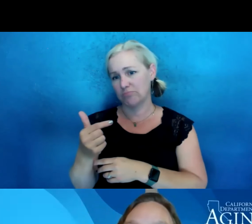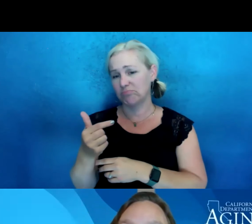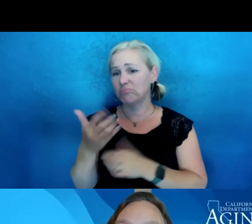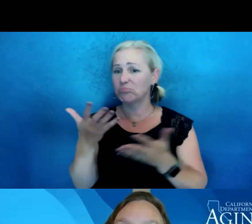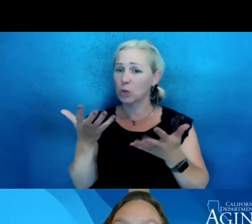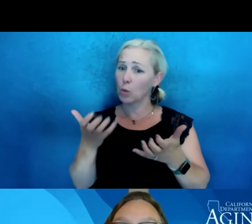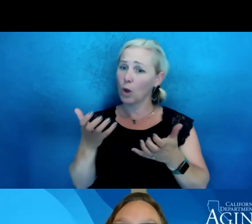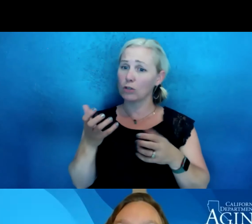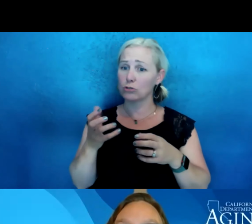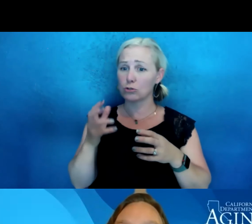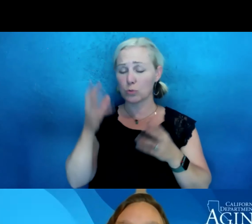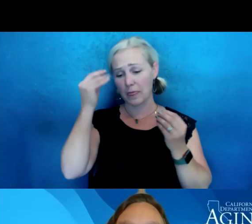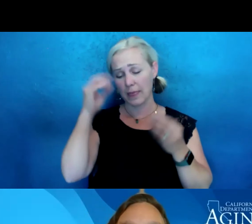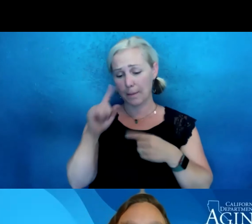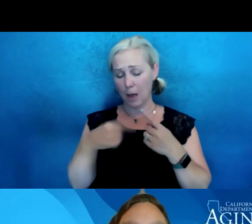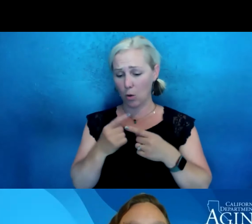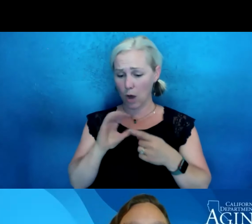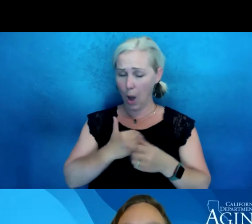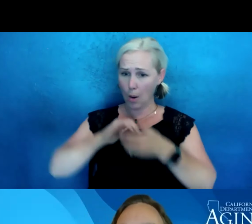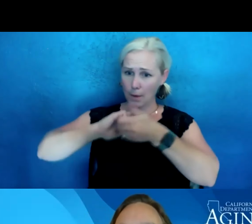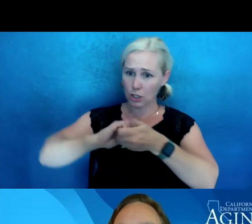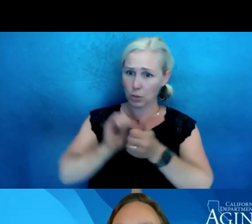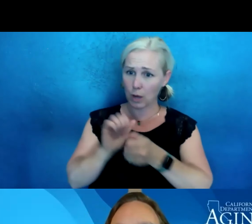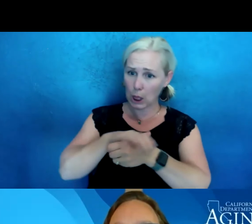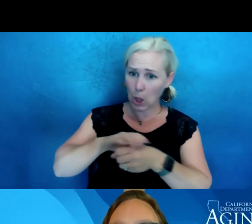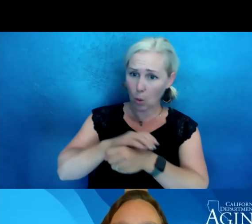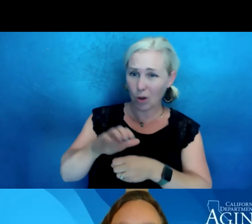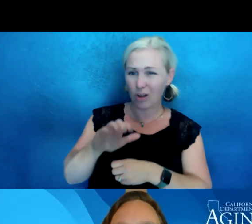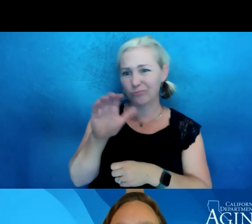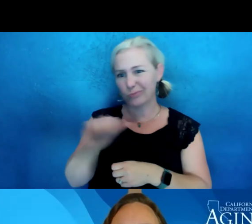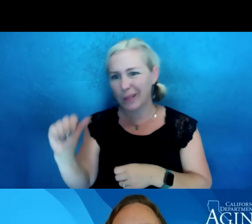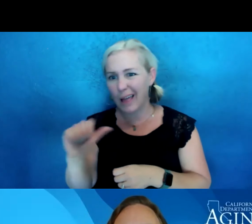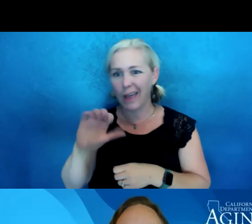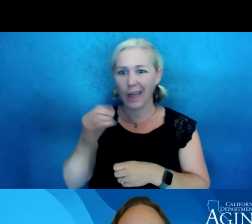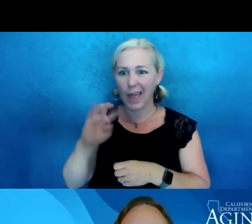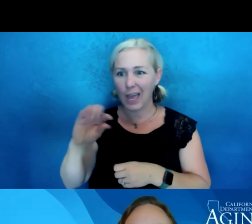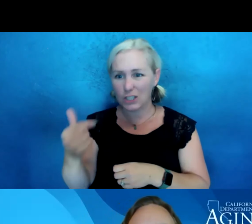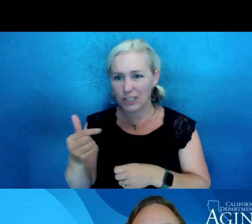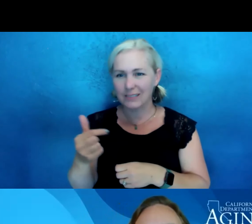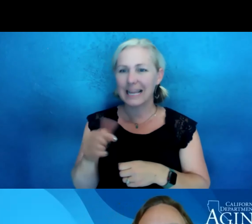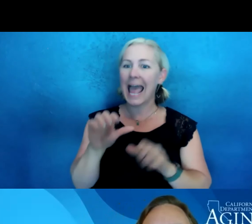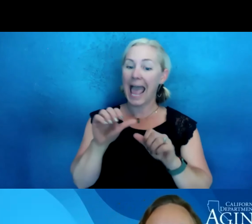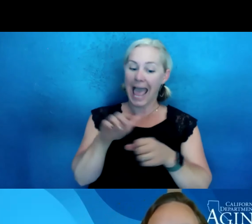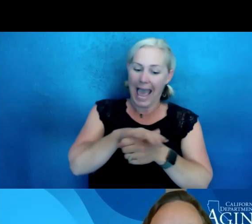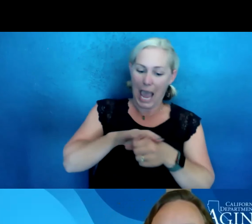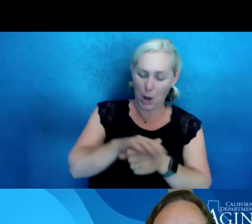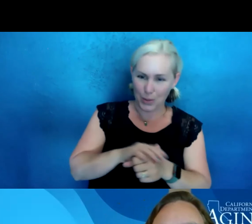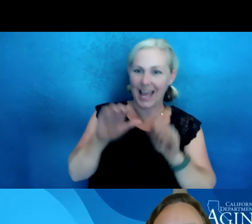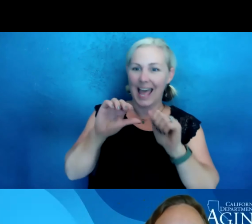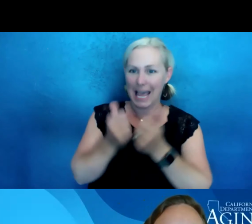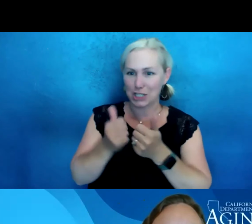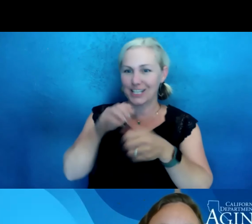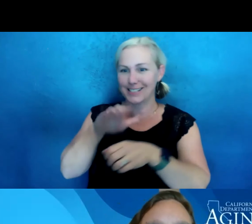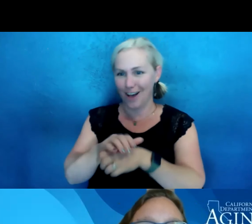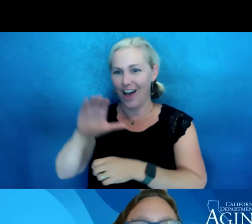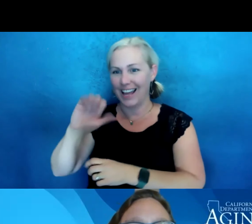our partnership with local aging agencies. That AAA in our world is the Area Agencies on Aging. I'll try to call them agencies on aging